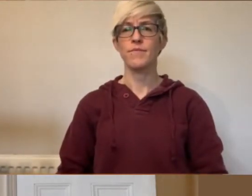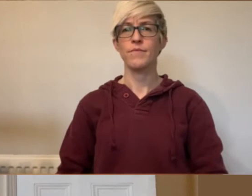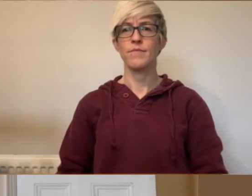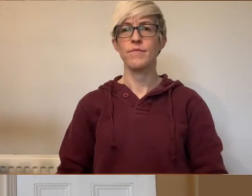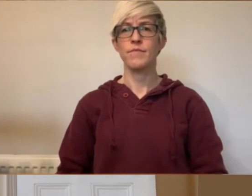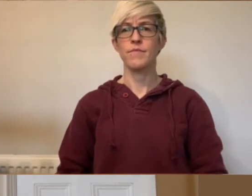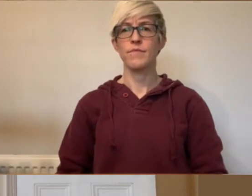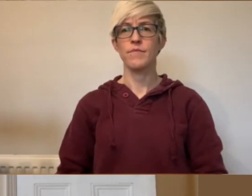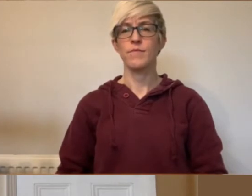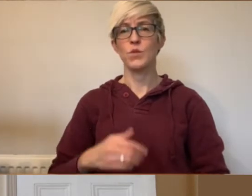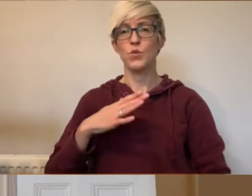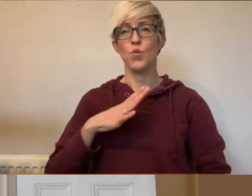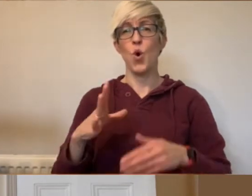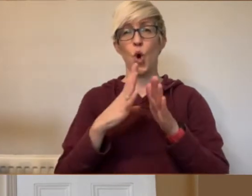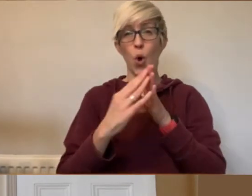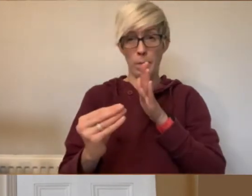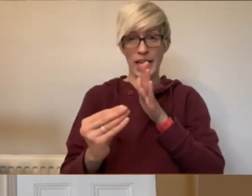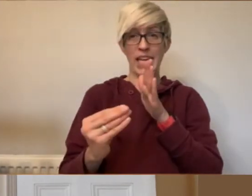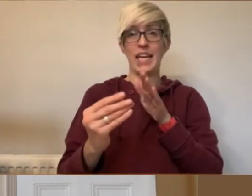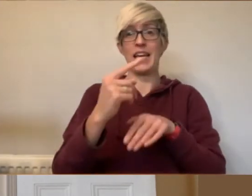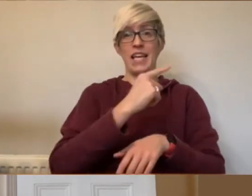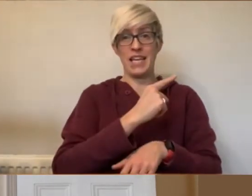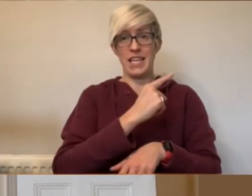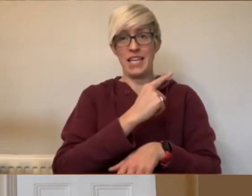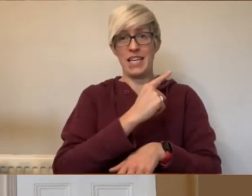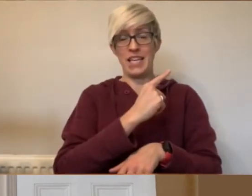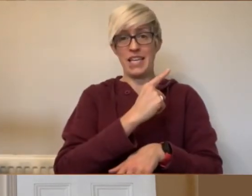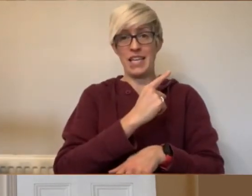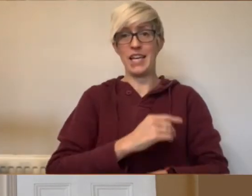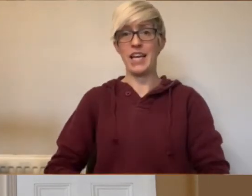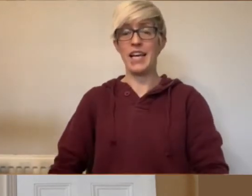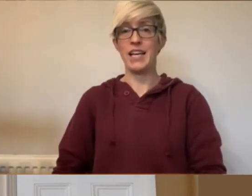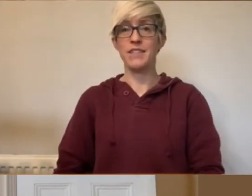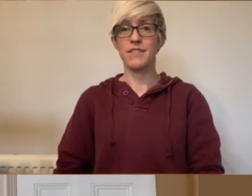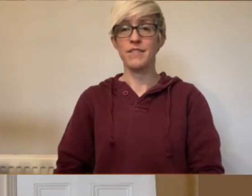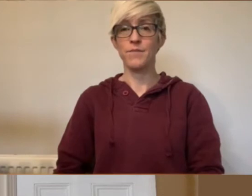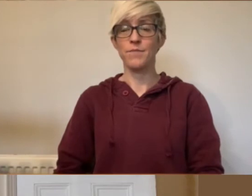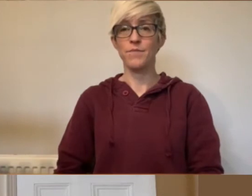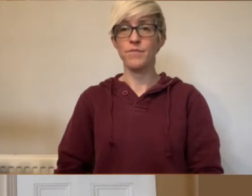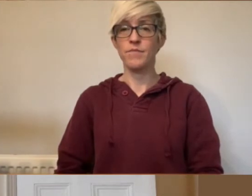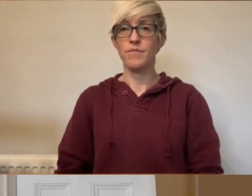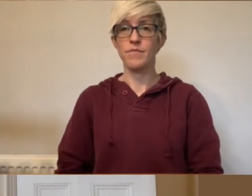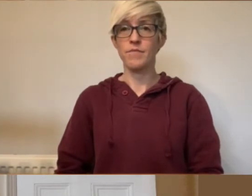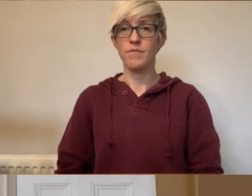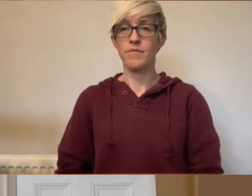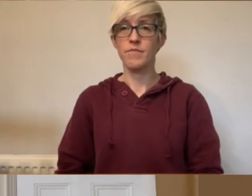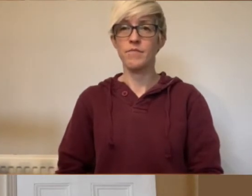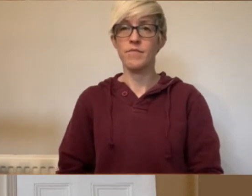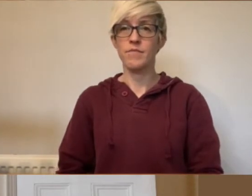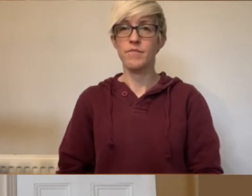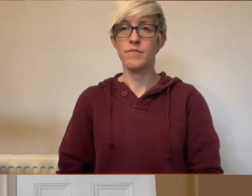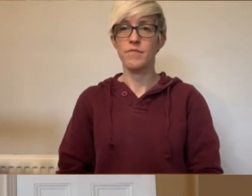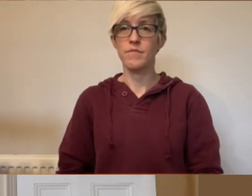Making this box shape. So we have our shoulders over the top of our wrists and our hips over the top